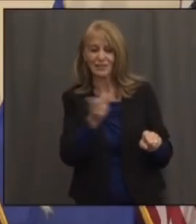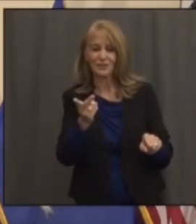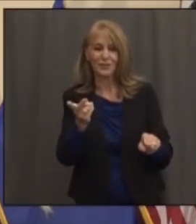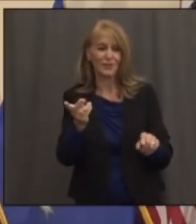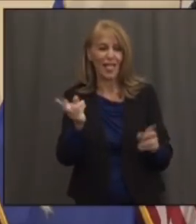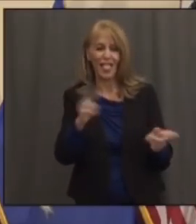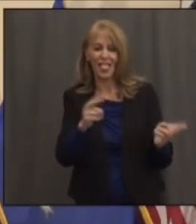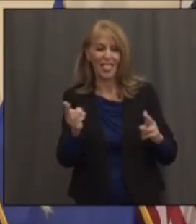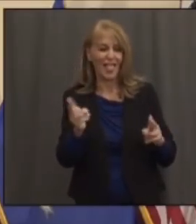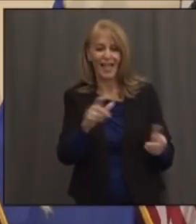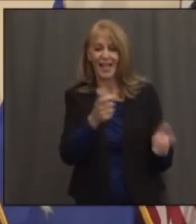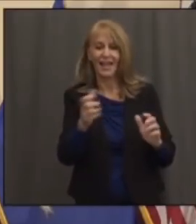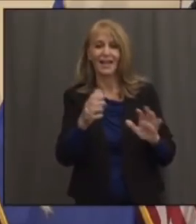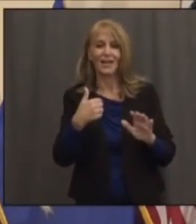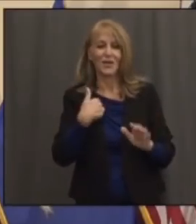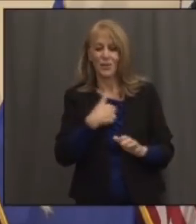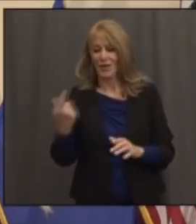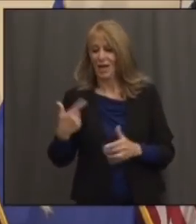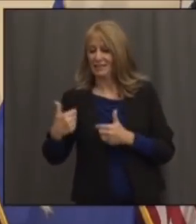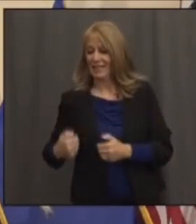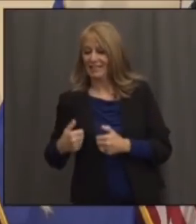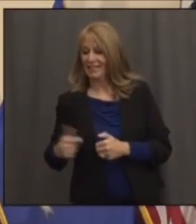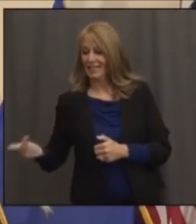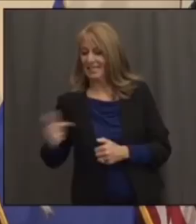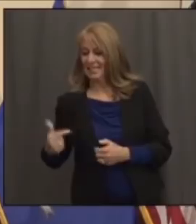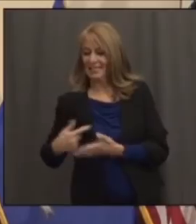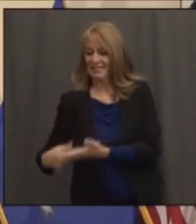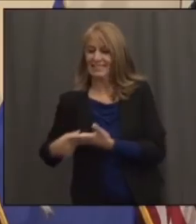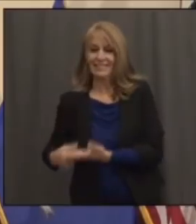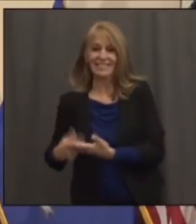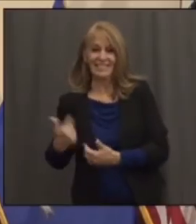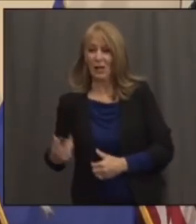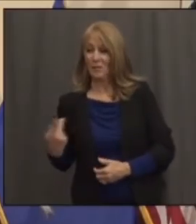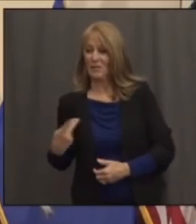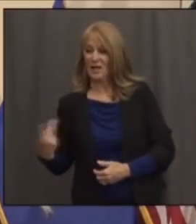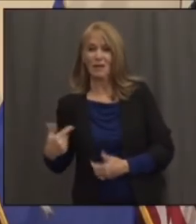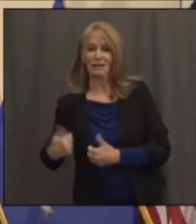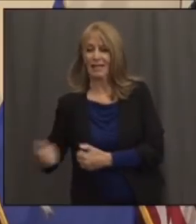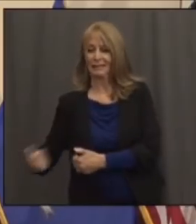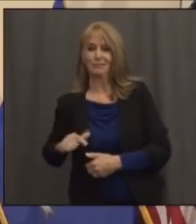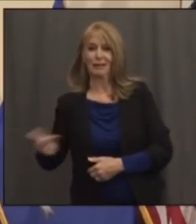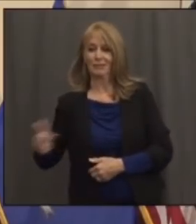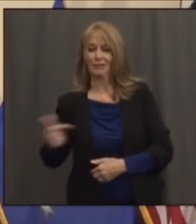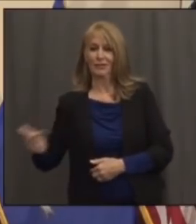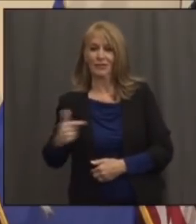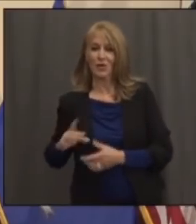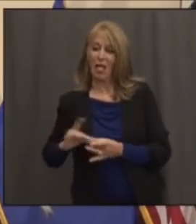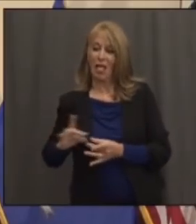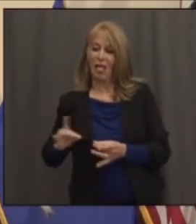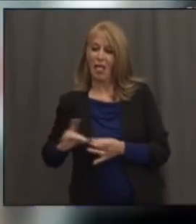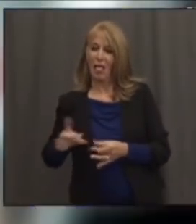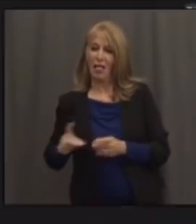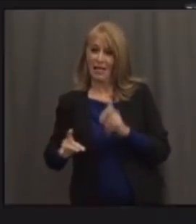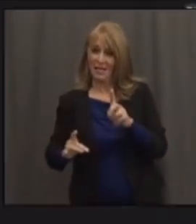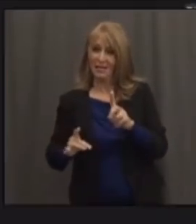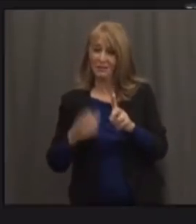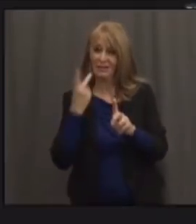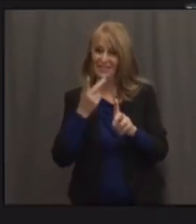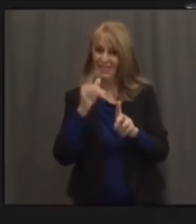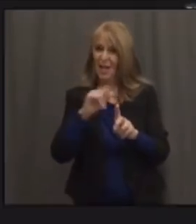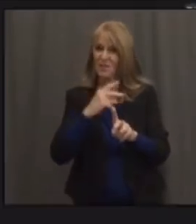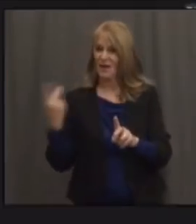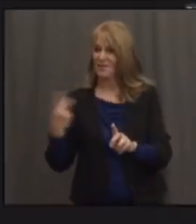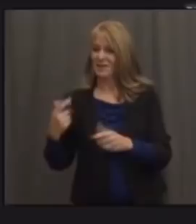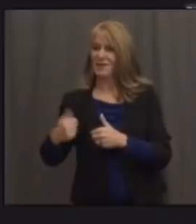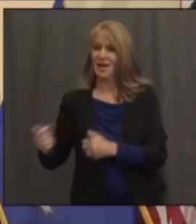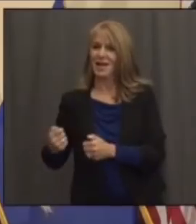sitting here texting to continue the debate right now. So there's more going on behind the scenes.